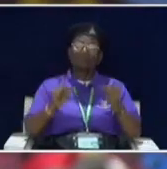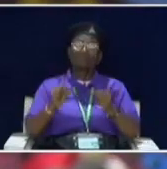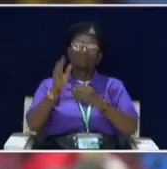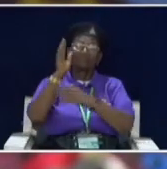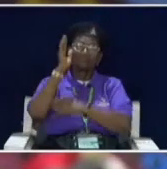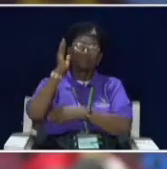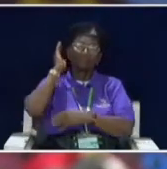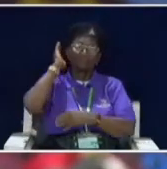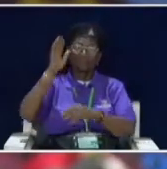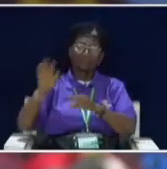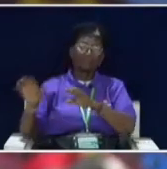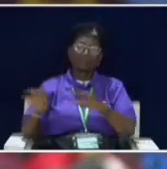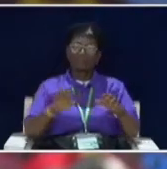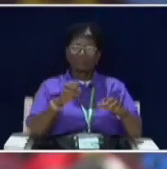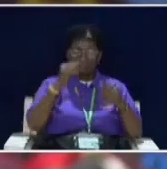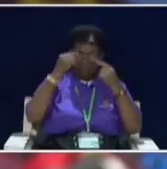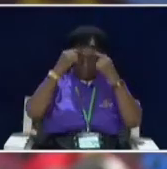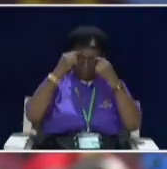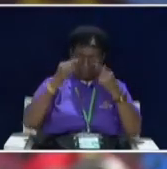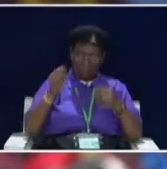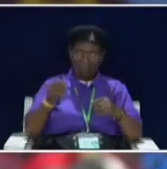our children.